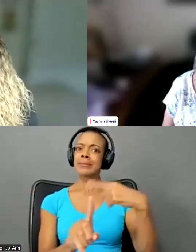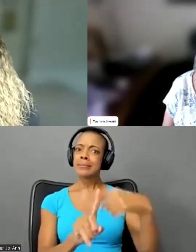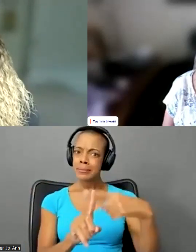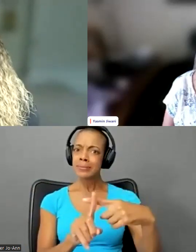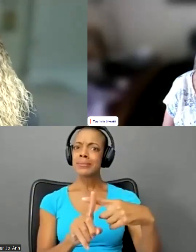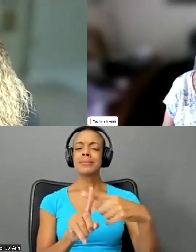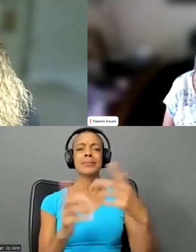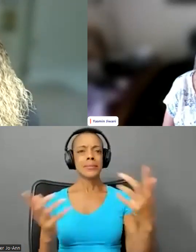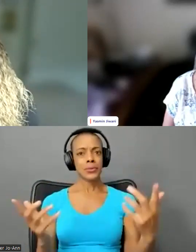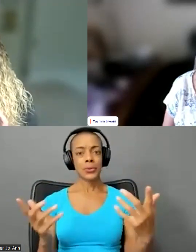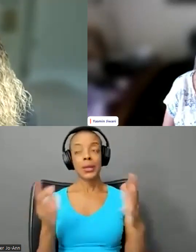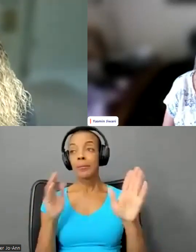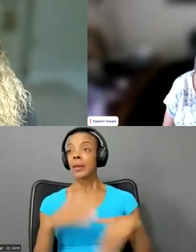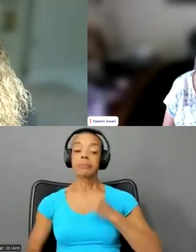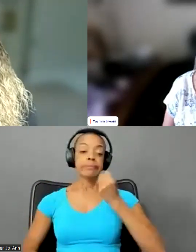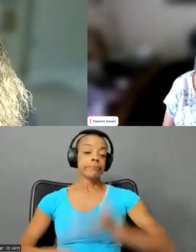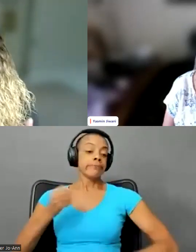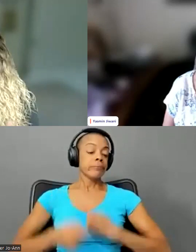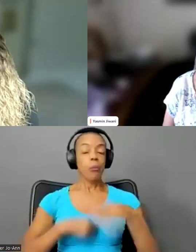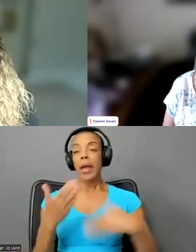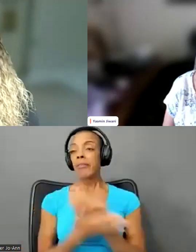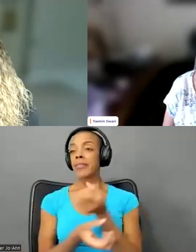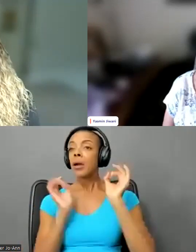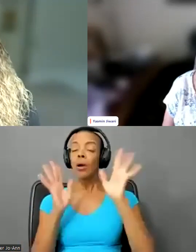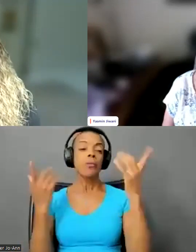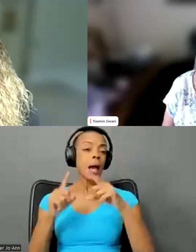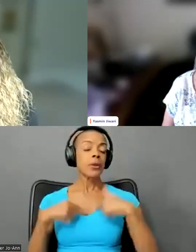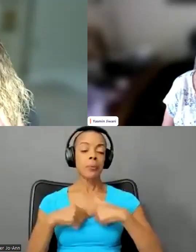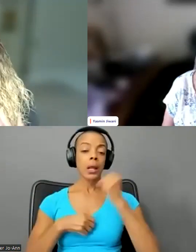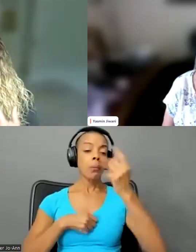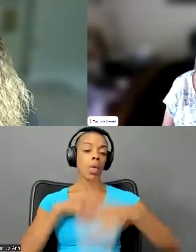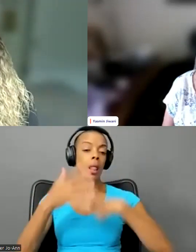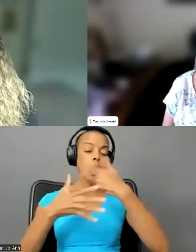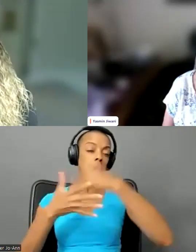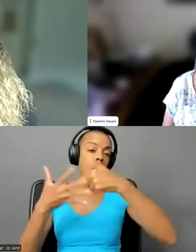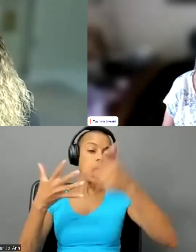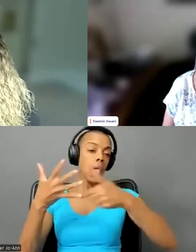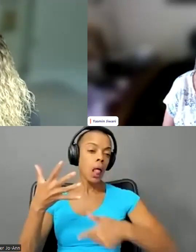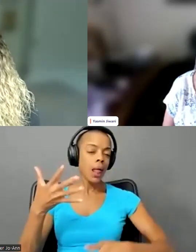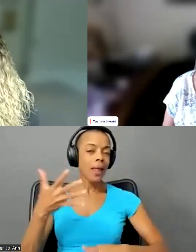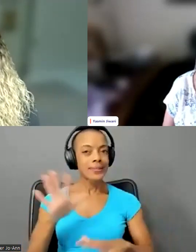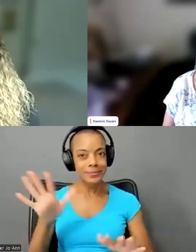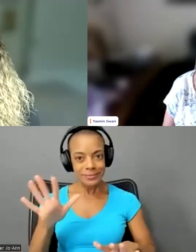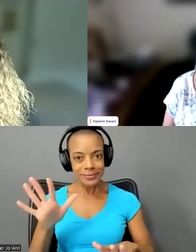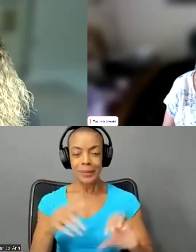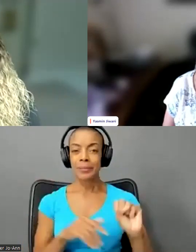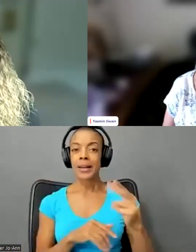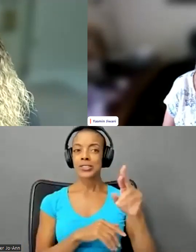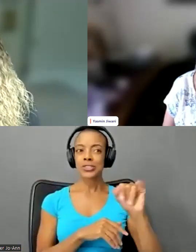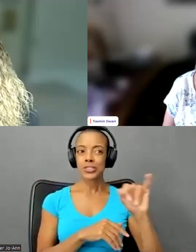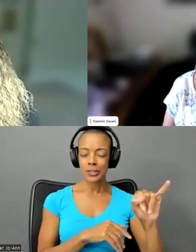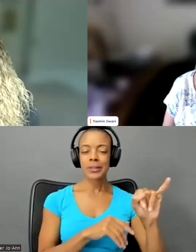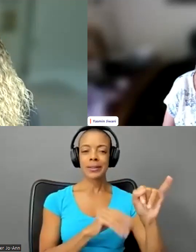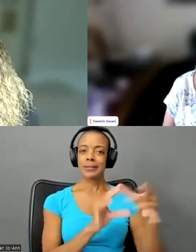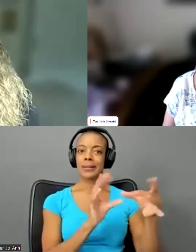to someone. Here's who they were. So I think a bit to Shari's point of humanizing also the people, and talking